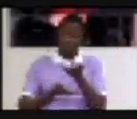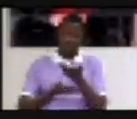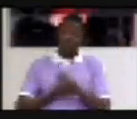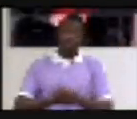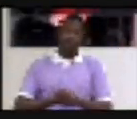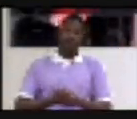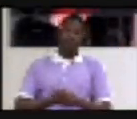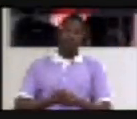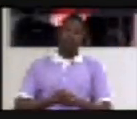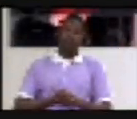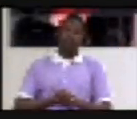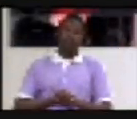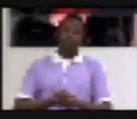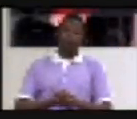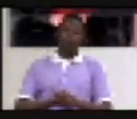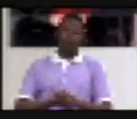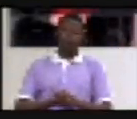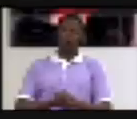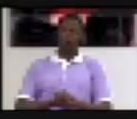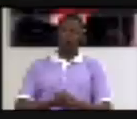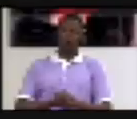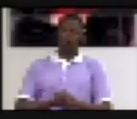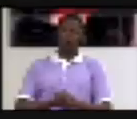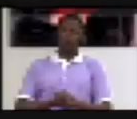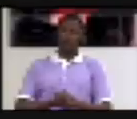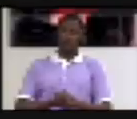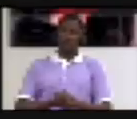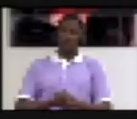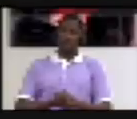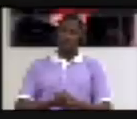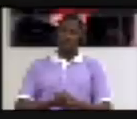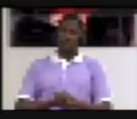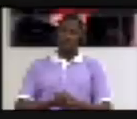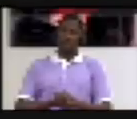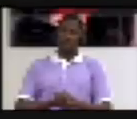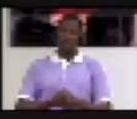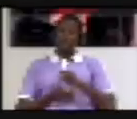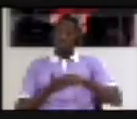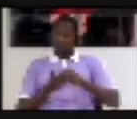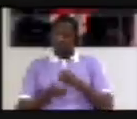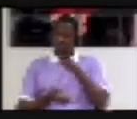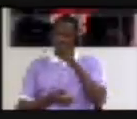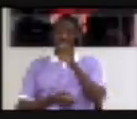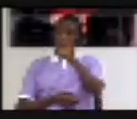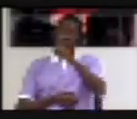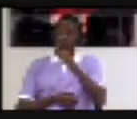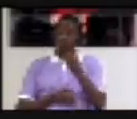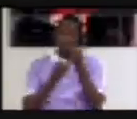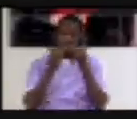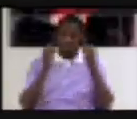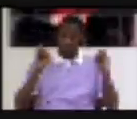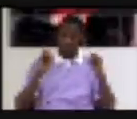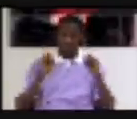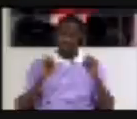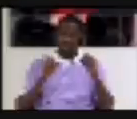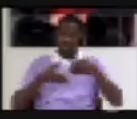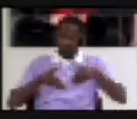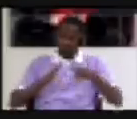And as a result of your independence, how did the APRC party treat you?